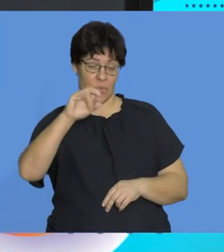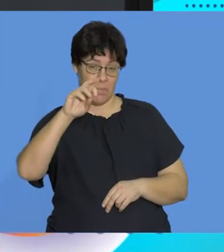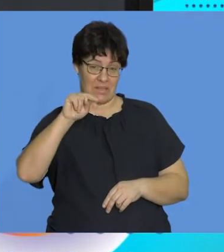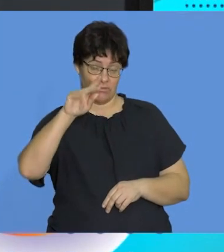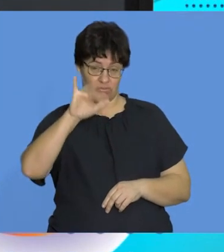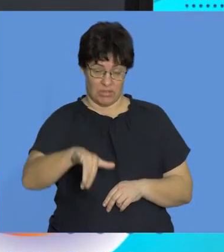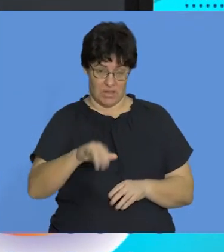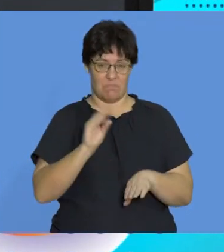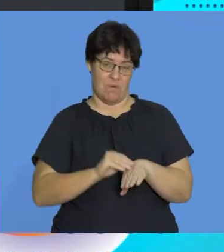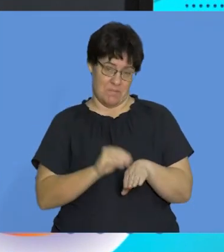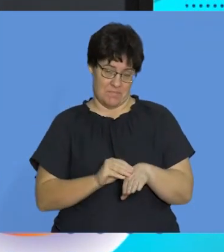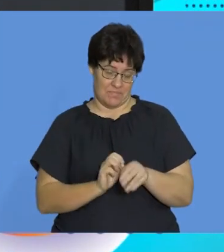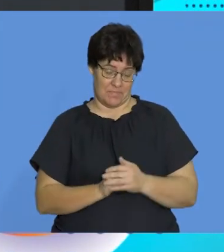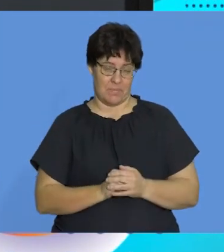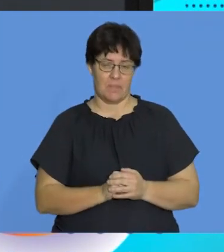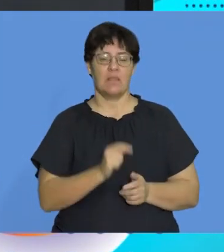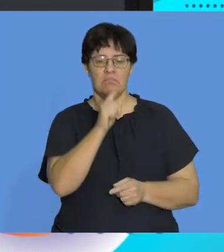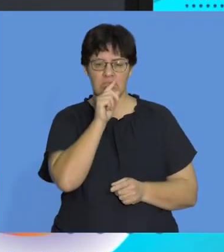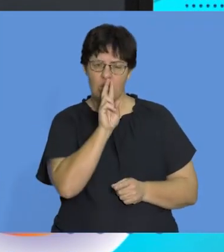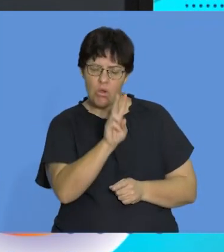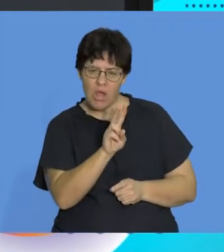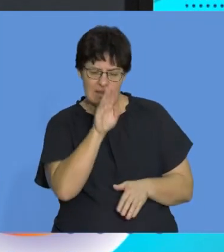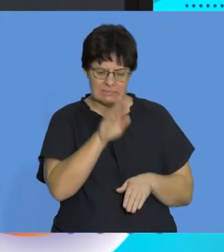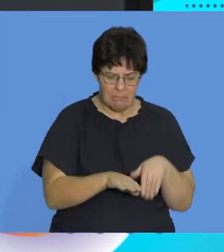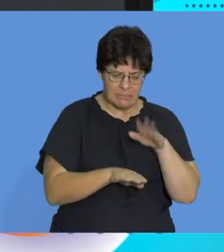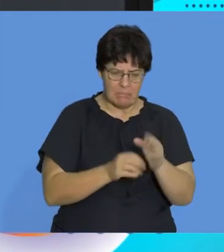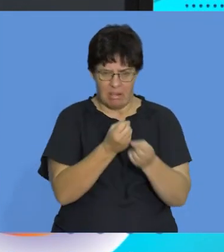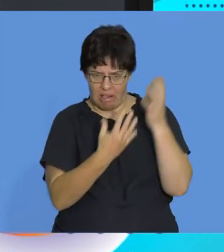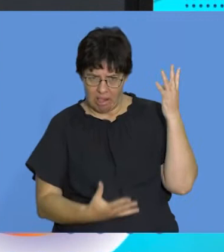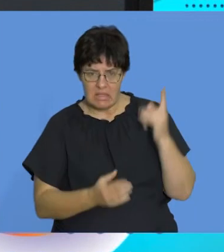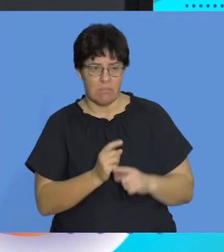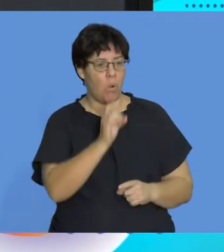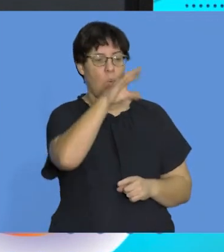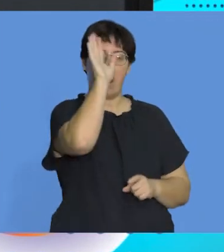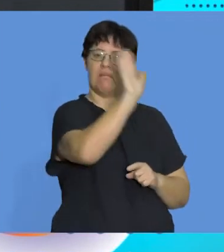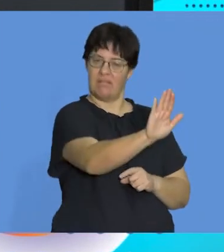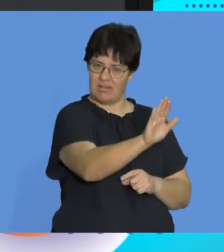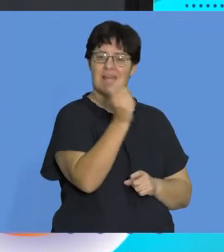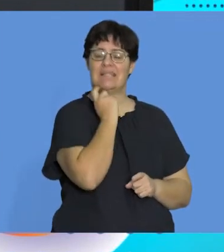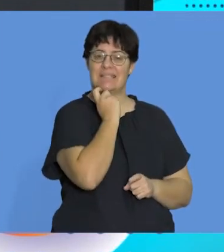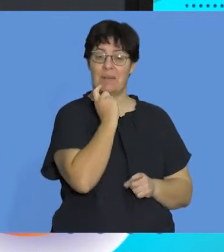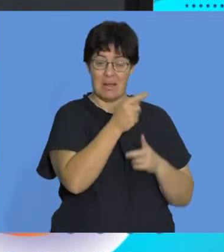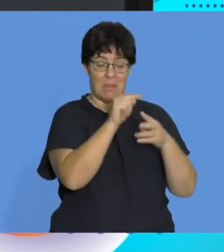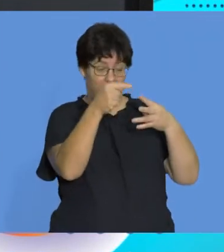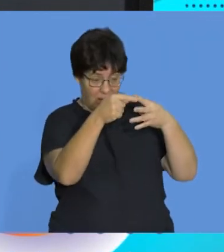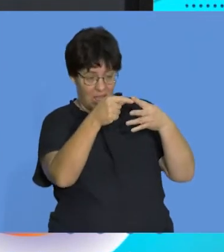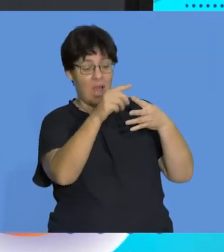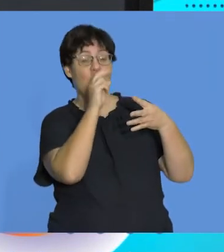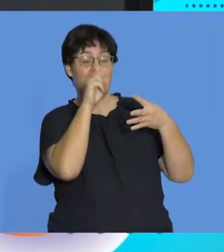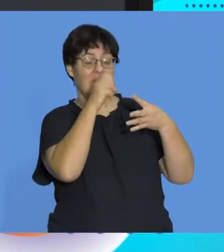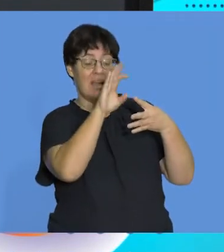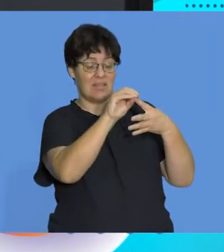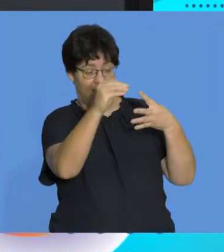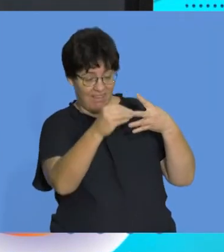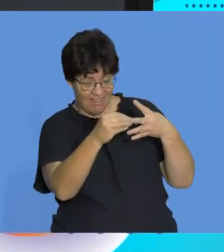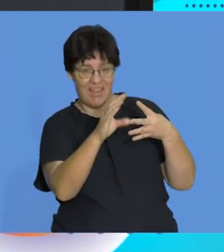at, questions that involve multi-steps. Some are routine calculations, and we've indicated that if it's a routine calculation, it could be